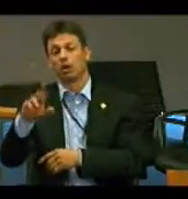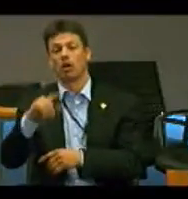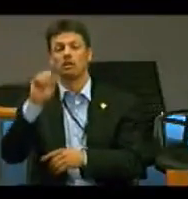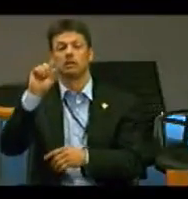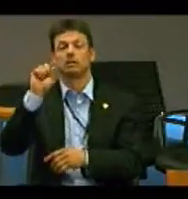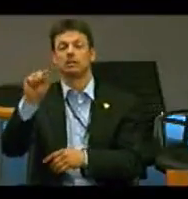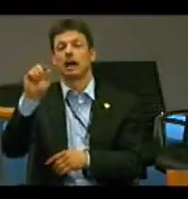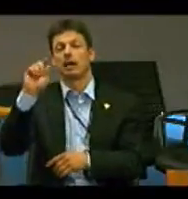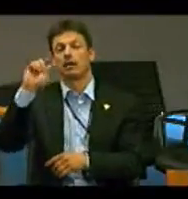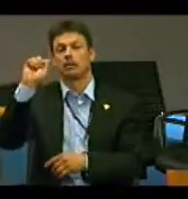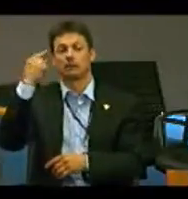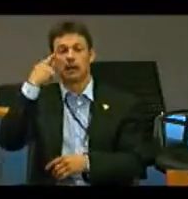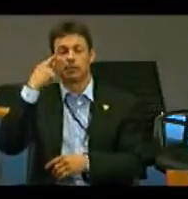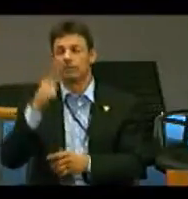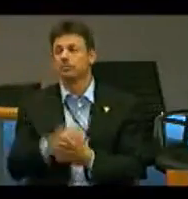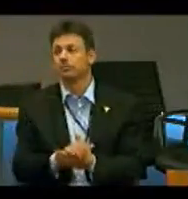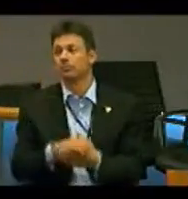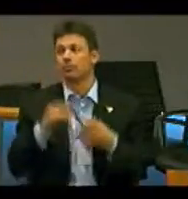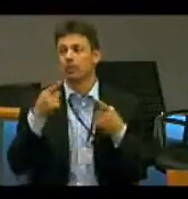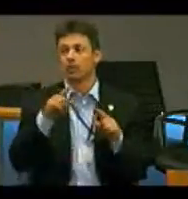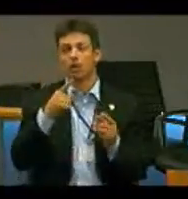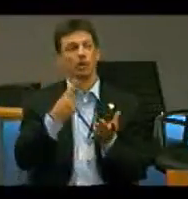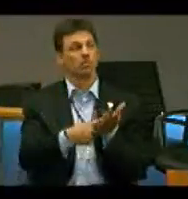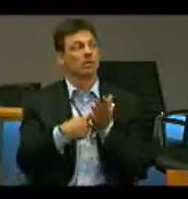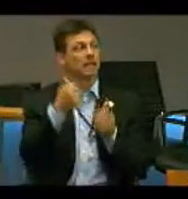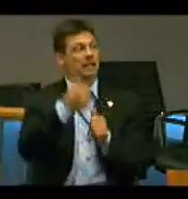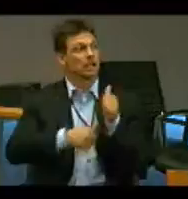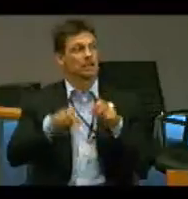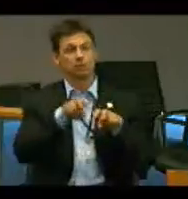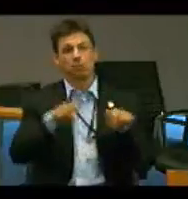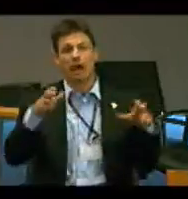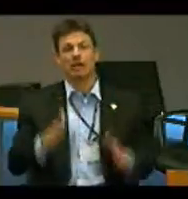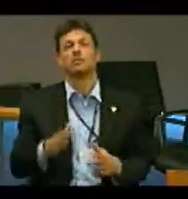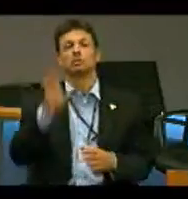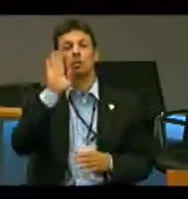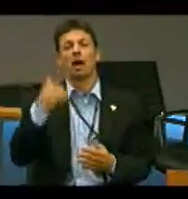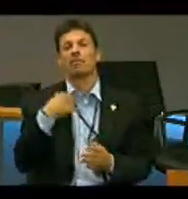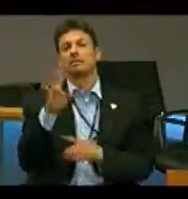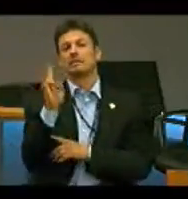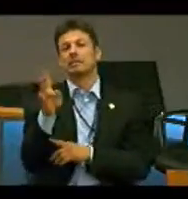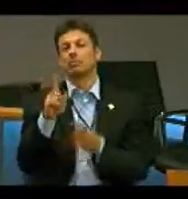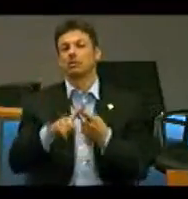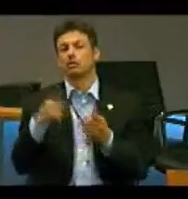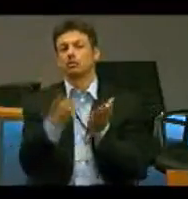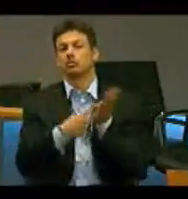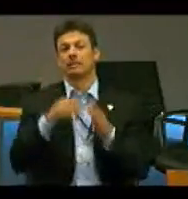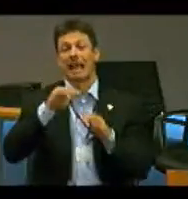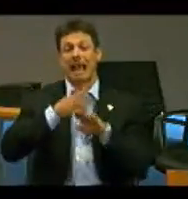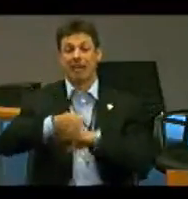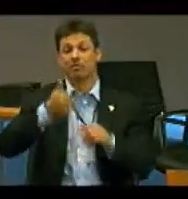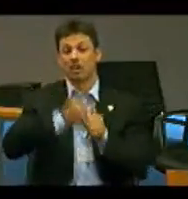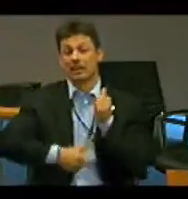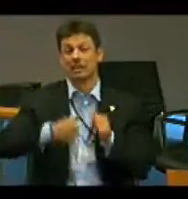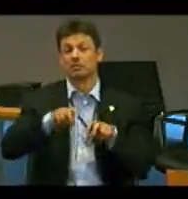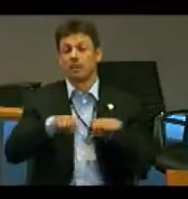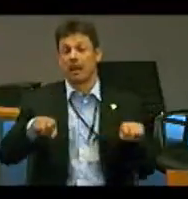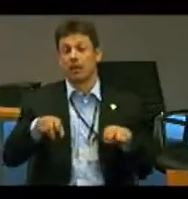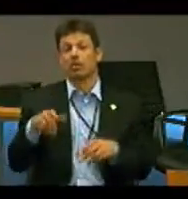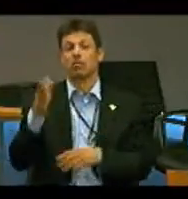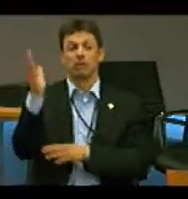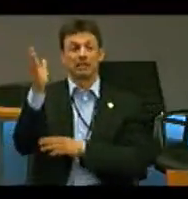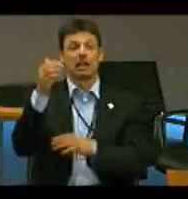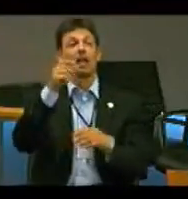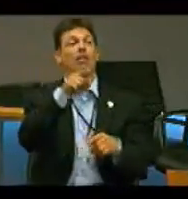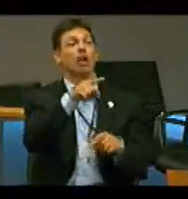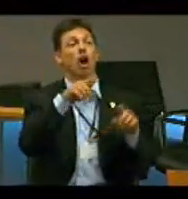schooldiscipline@usccr.gov. During the briefing, each panelist will have 7 minutes to speak. After each panel presentation, commissioners will have the